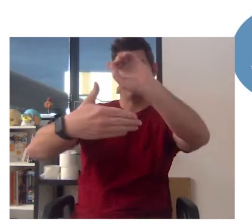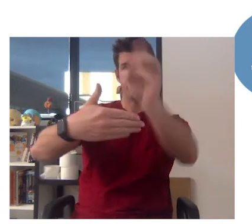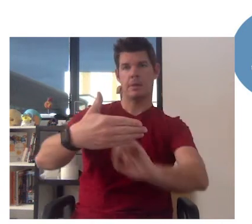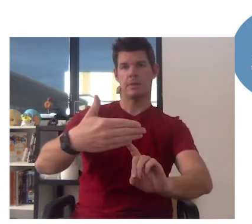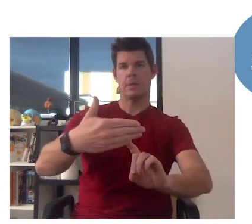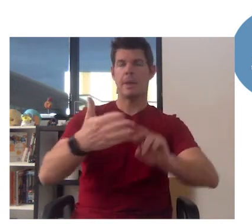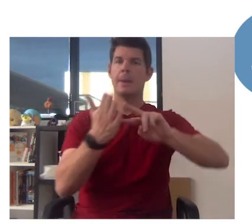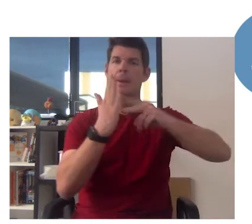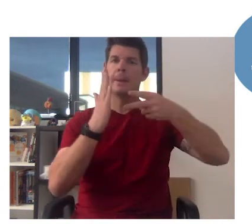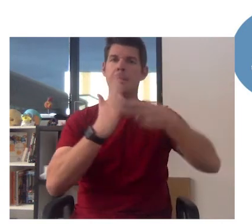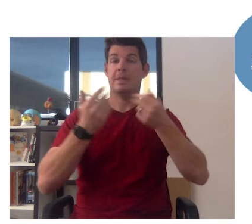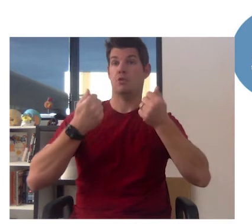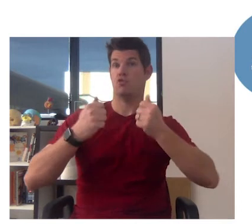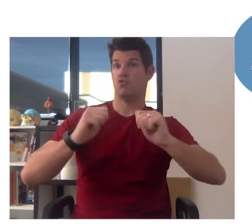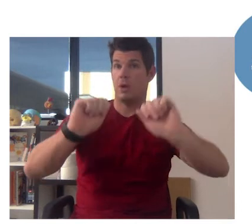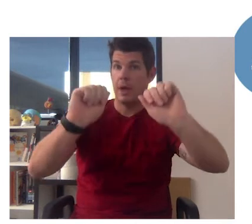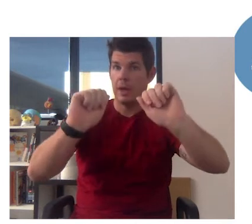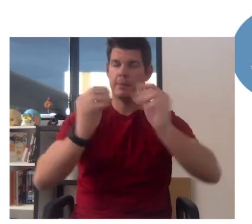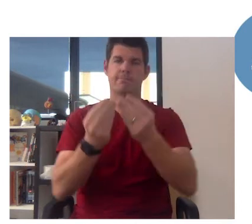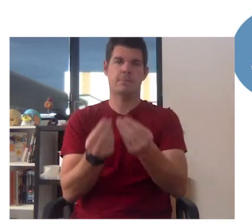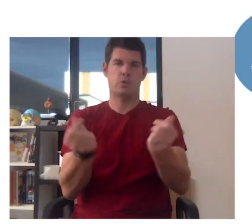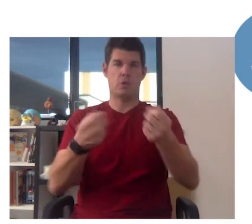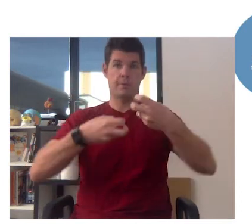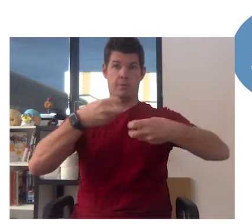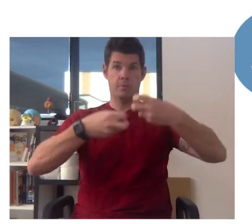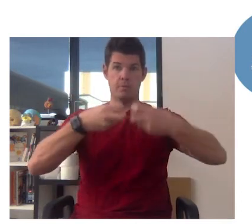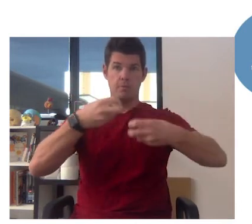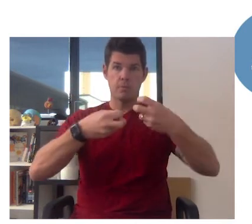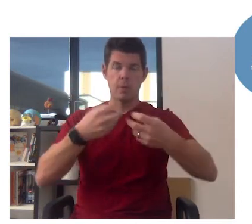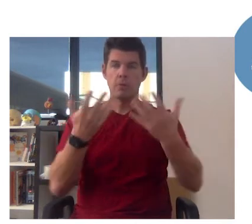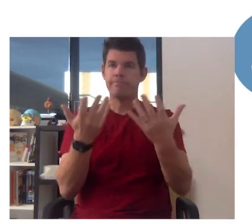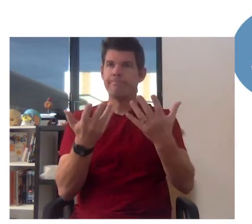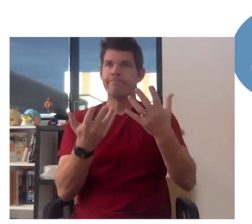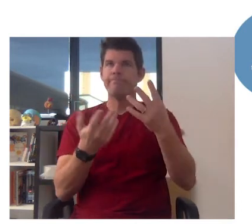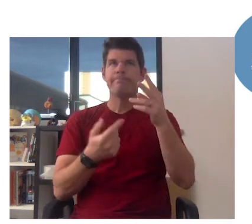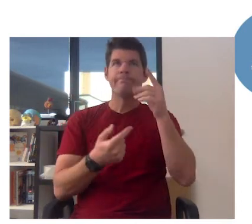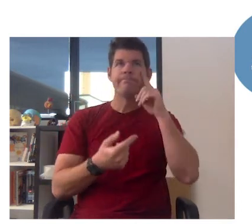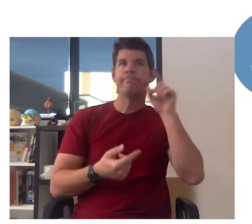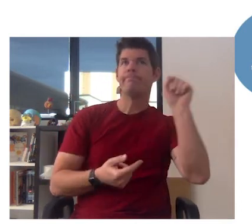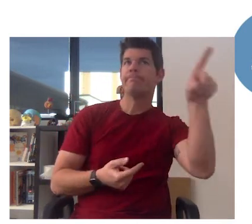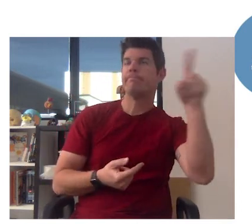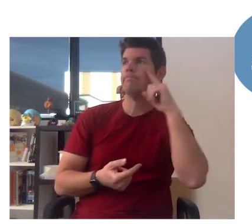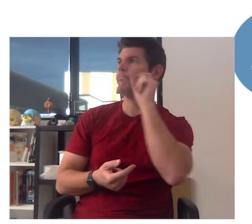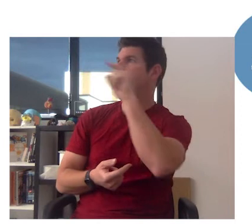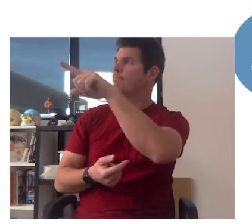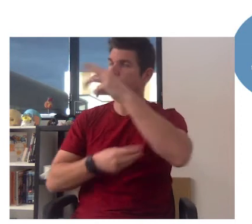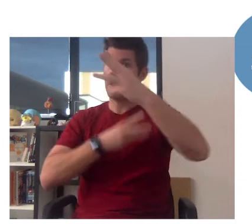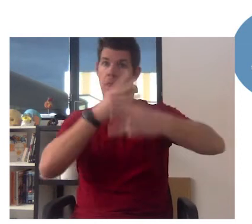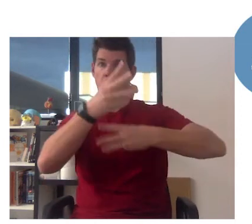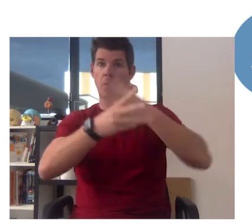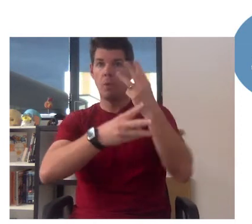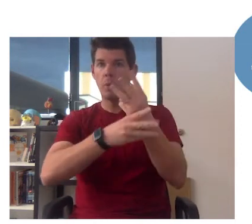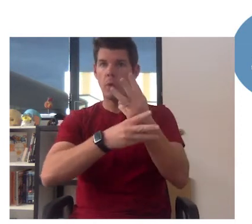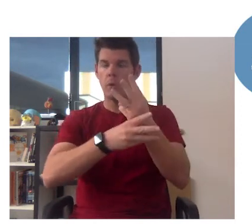solve problems. So when issues in our world, I call it problem finding,